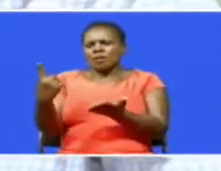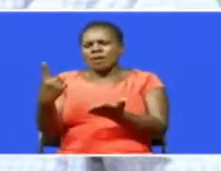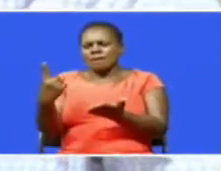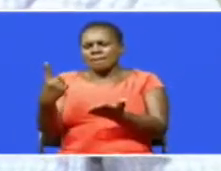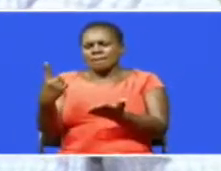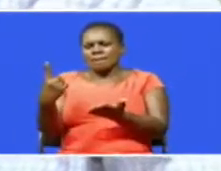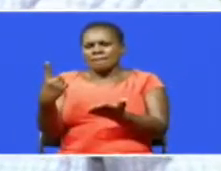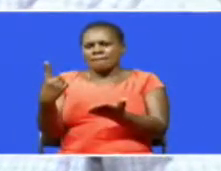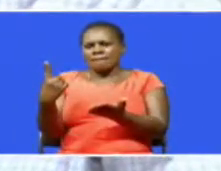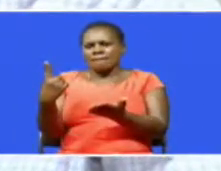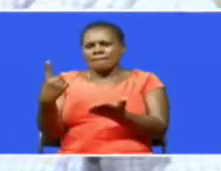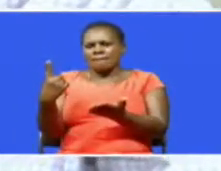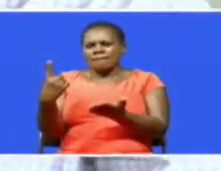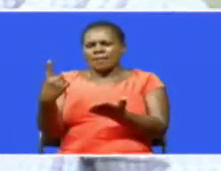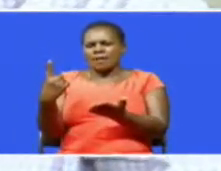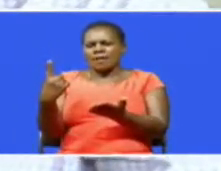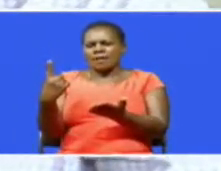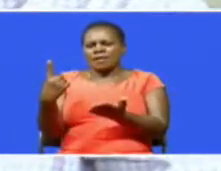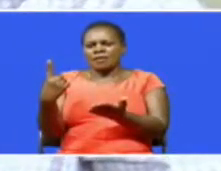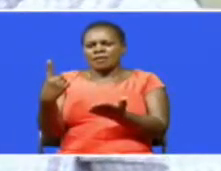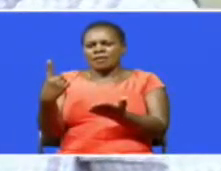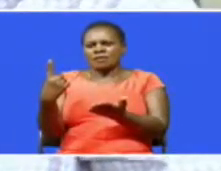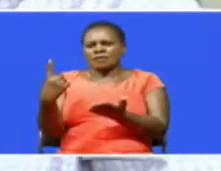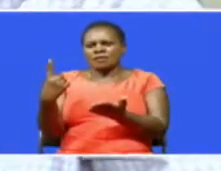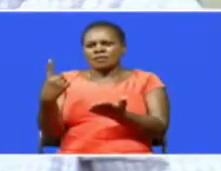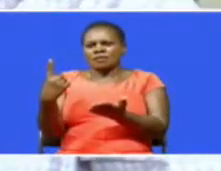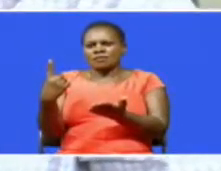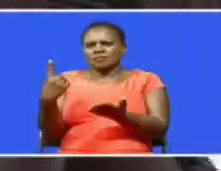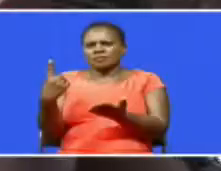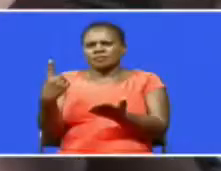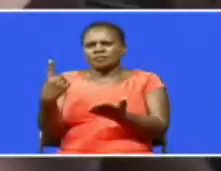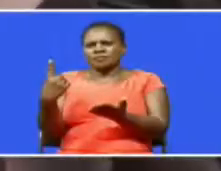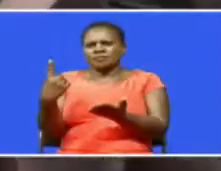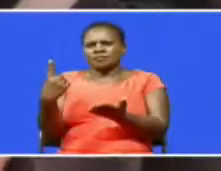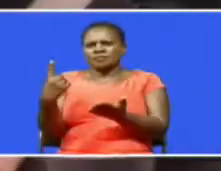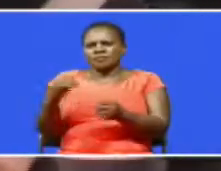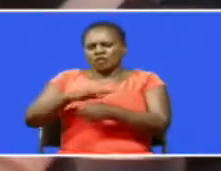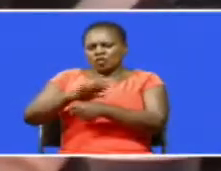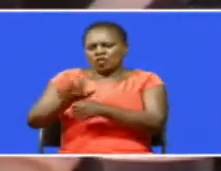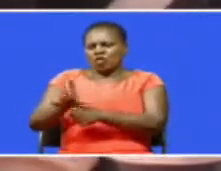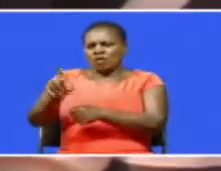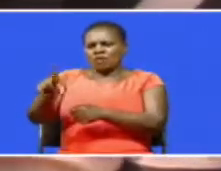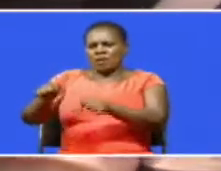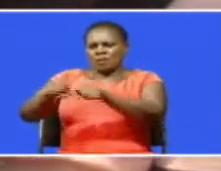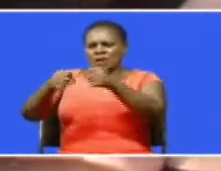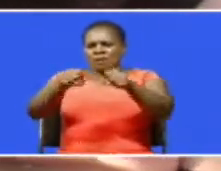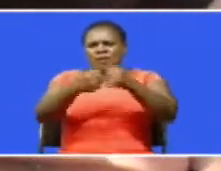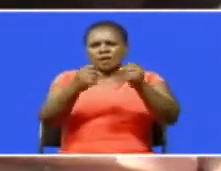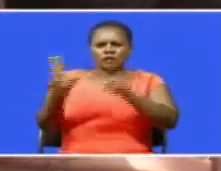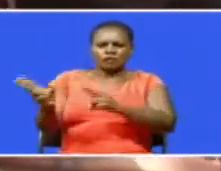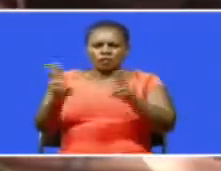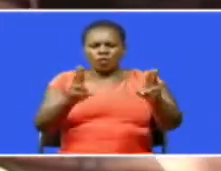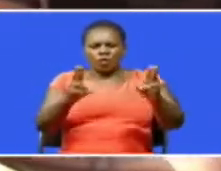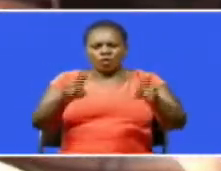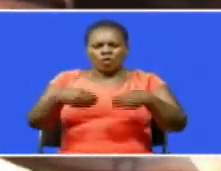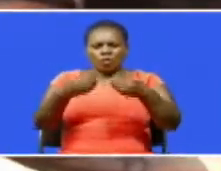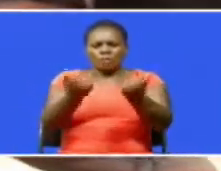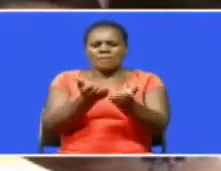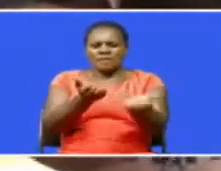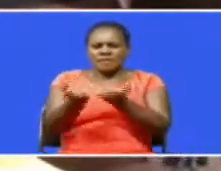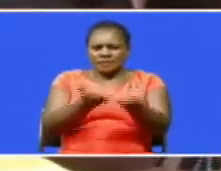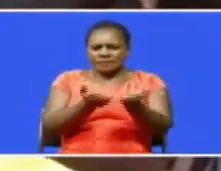caught in the first visits that were supposed to have made. COVID-19 disrupted the usual supply